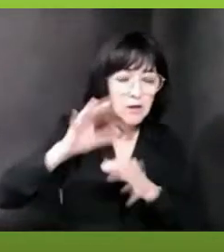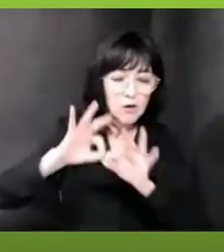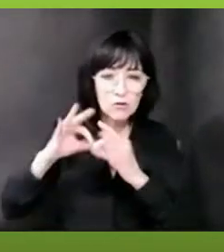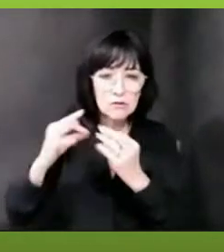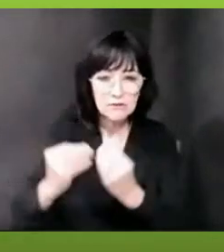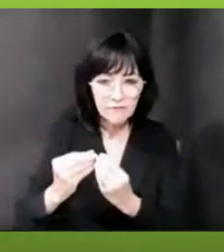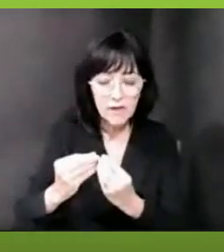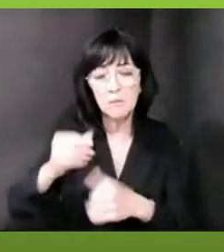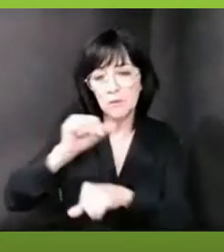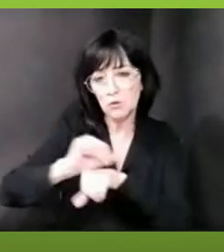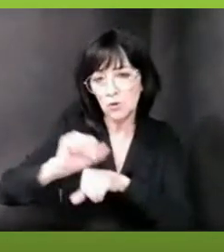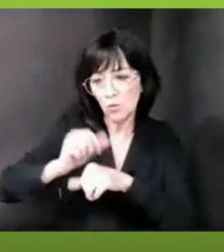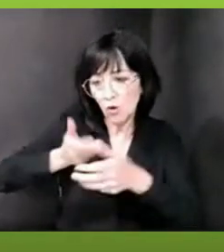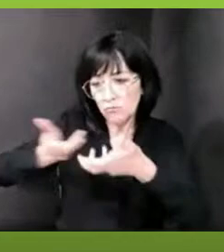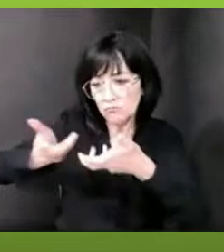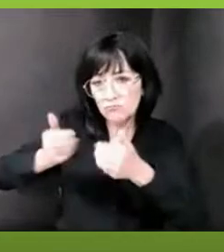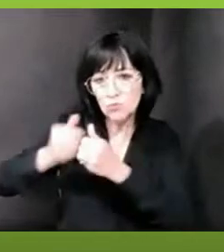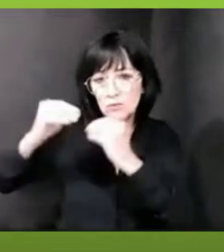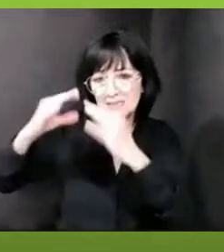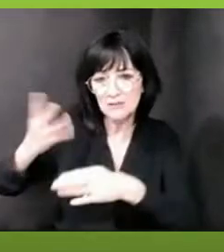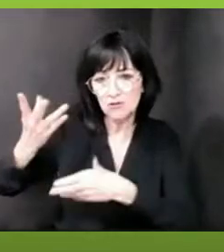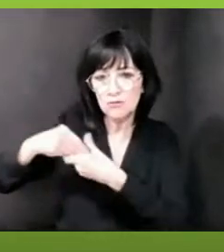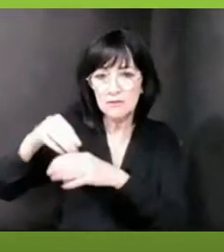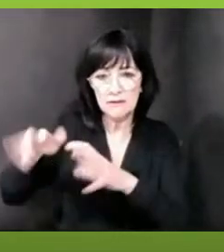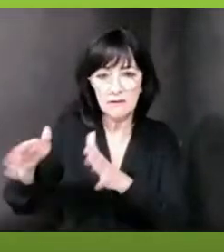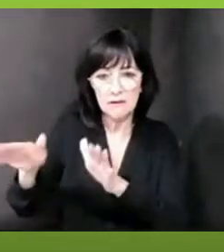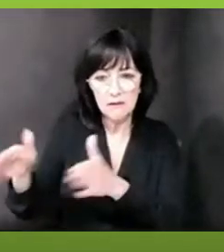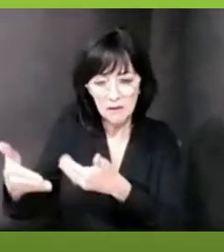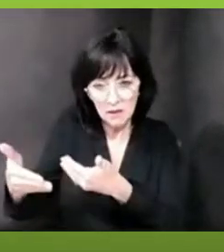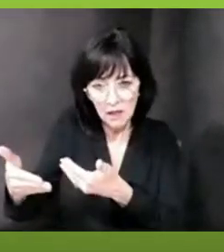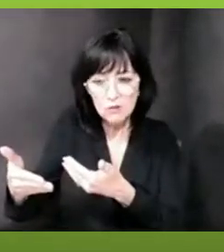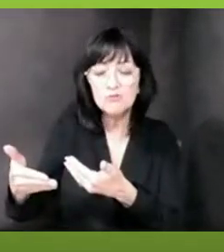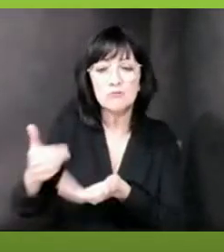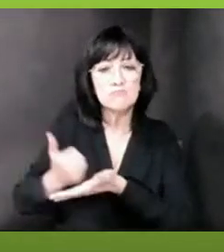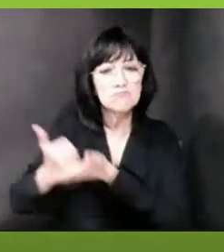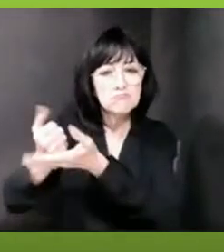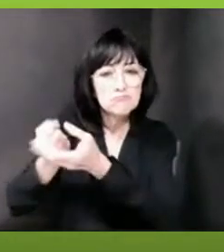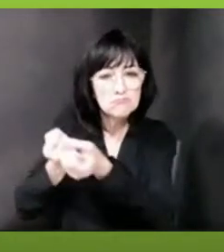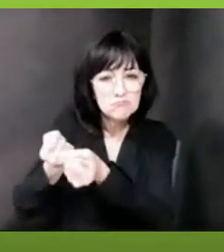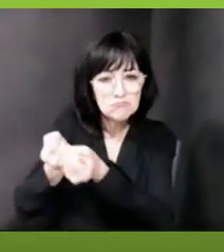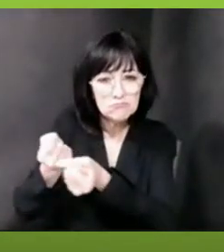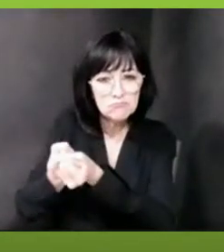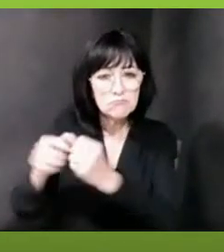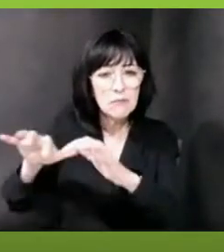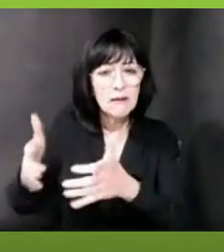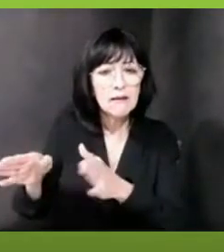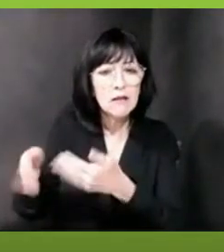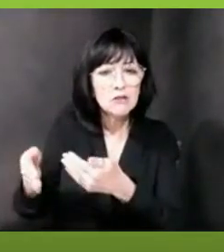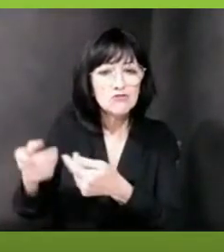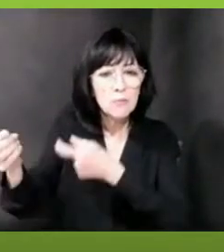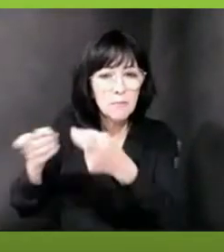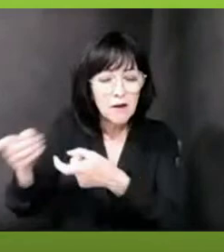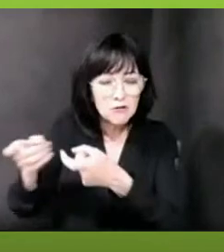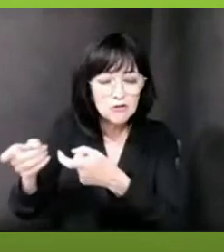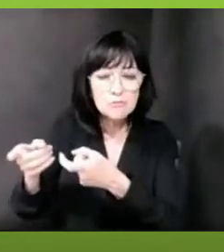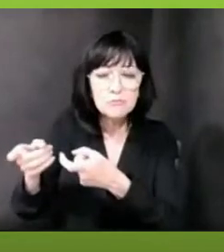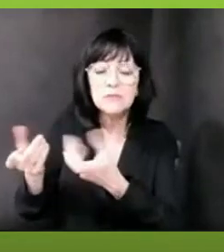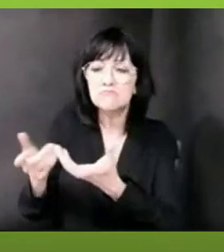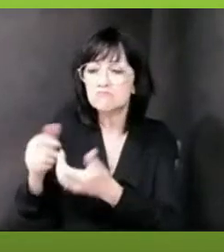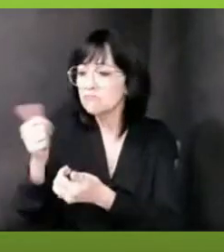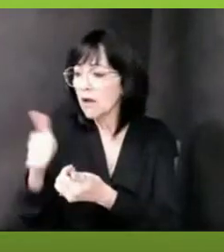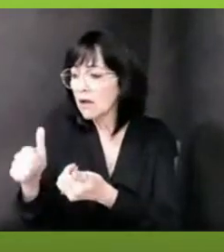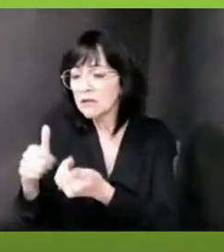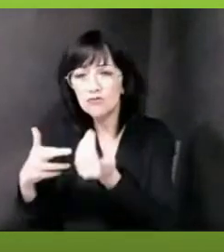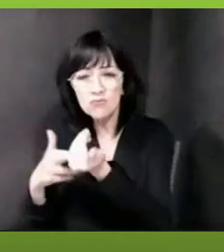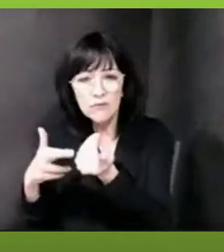with teachers as well in the classroom, doing classroom management, intervention, positive reinforcement. What's amazing